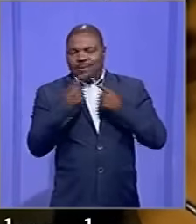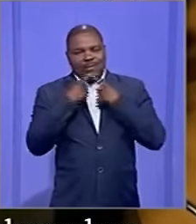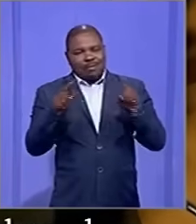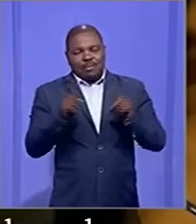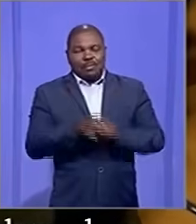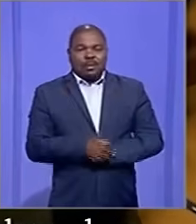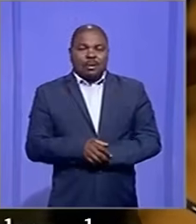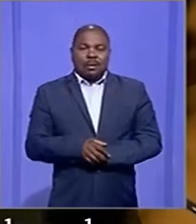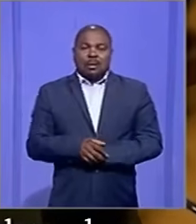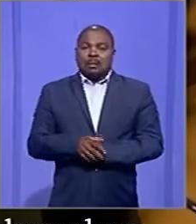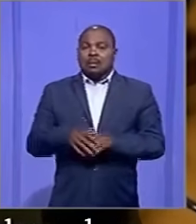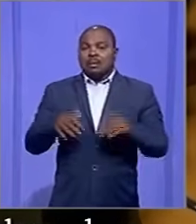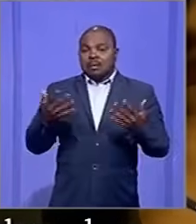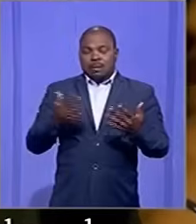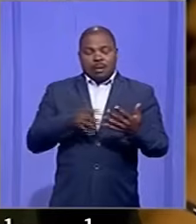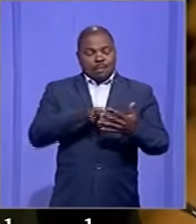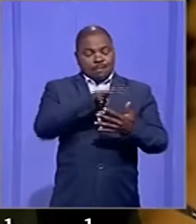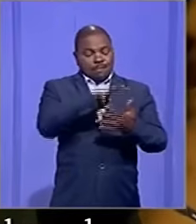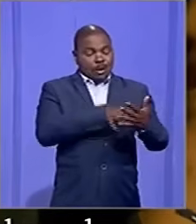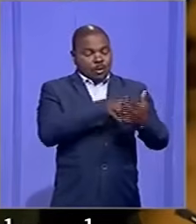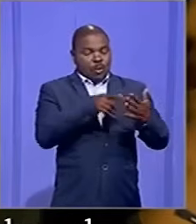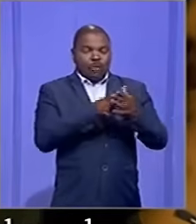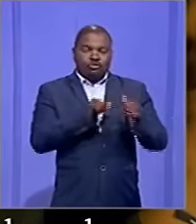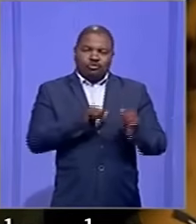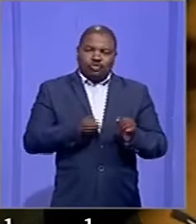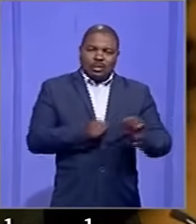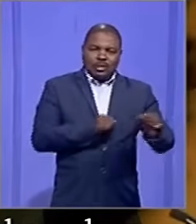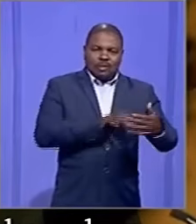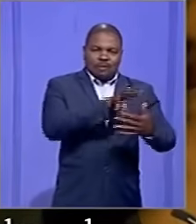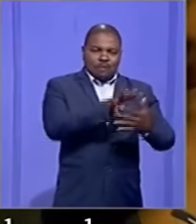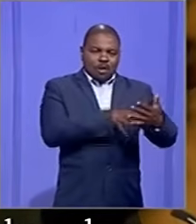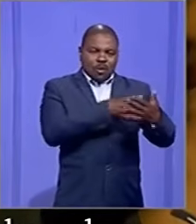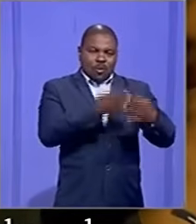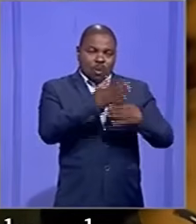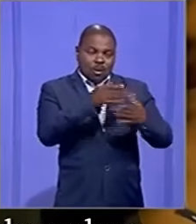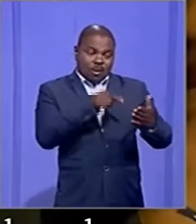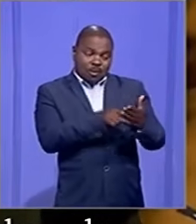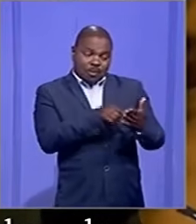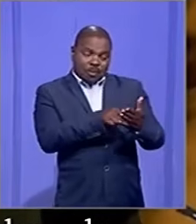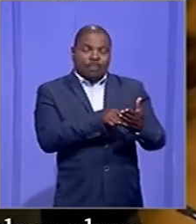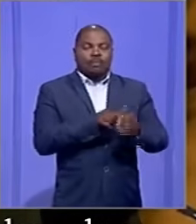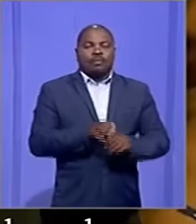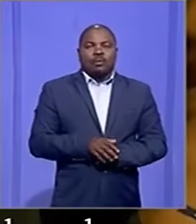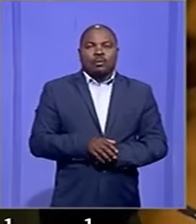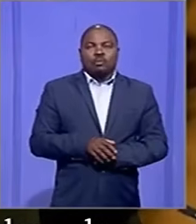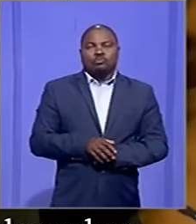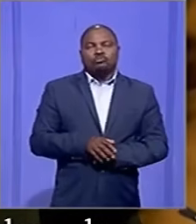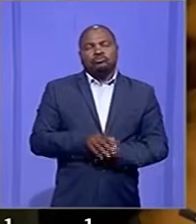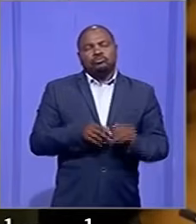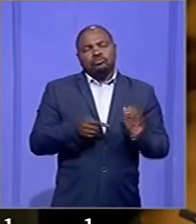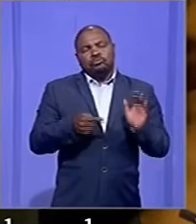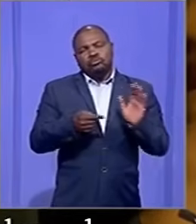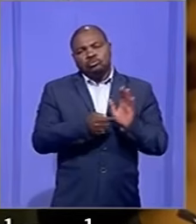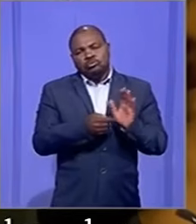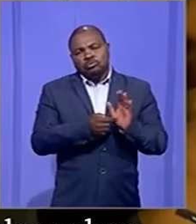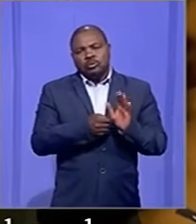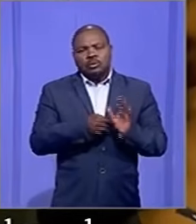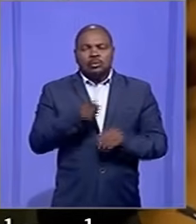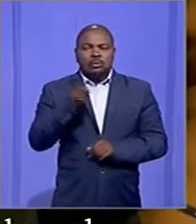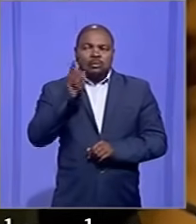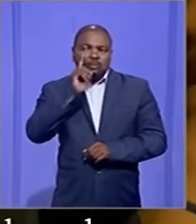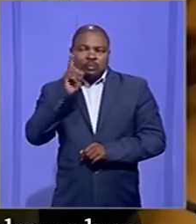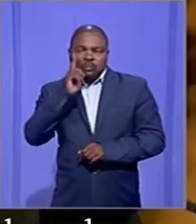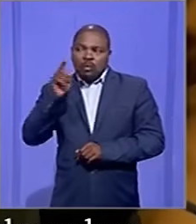The question of the framework, strategic framework, is going to look into the outcome